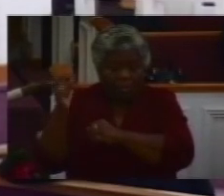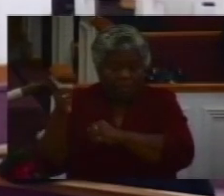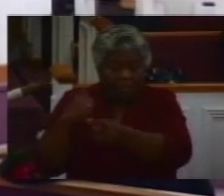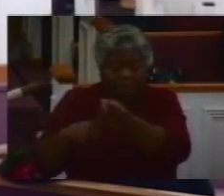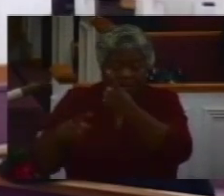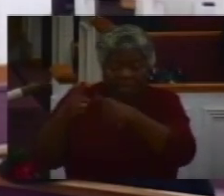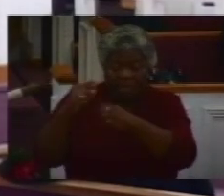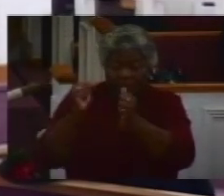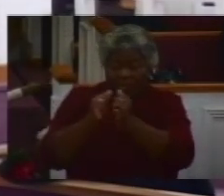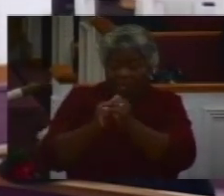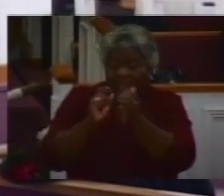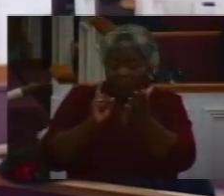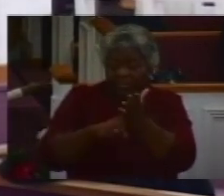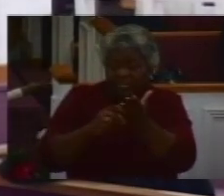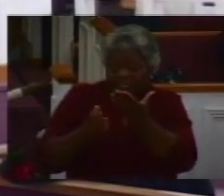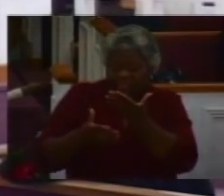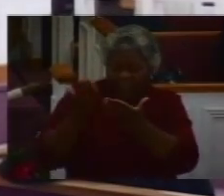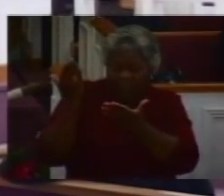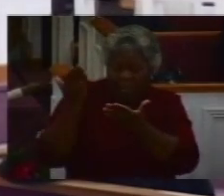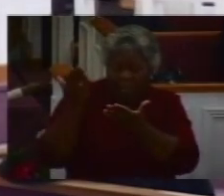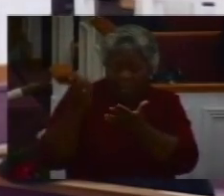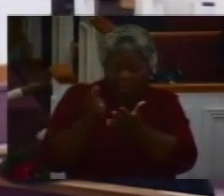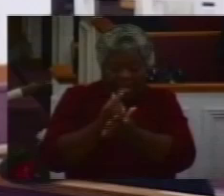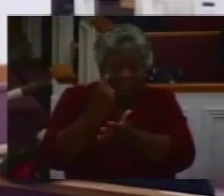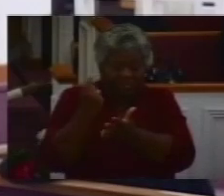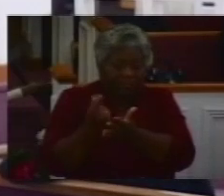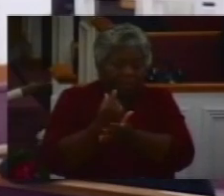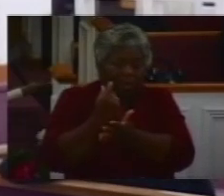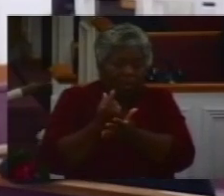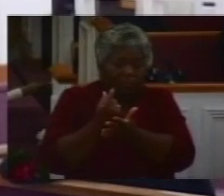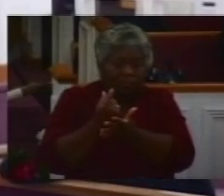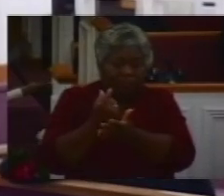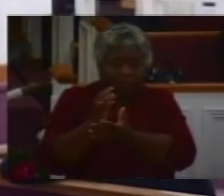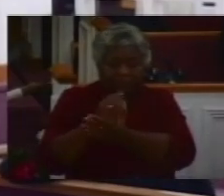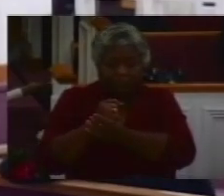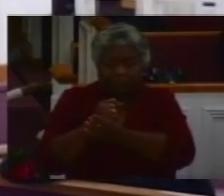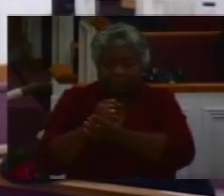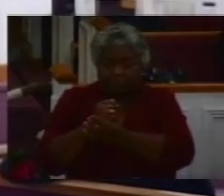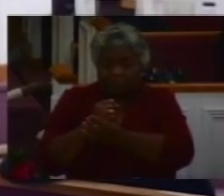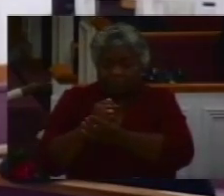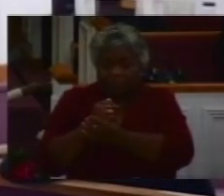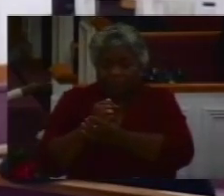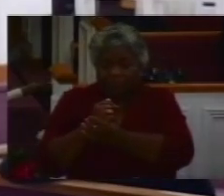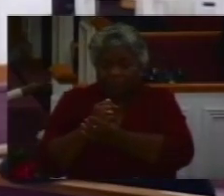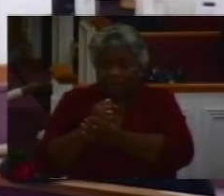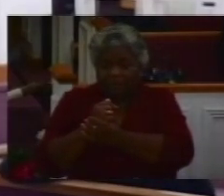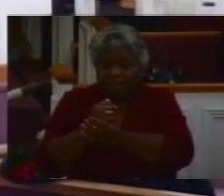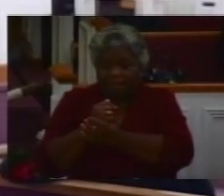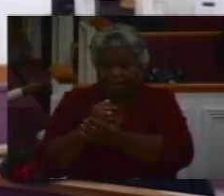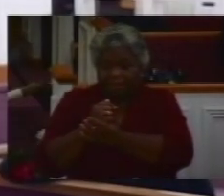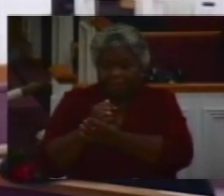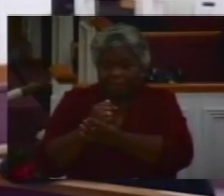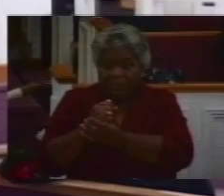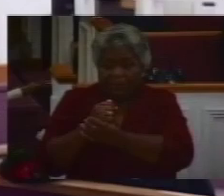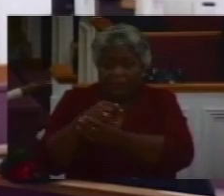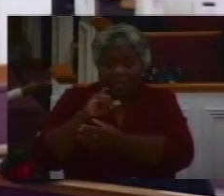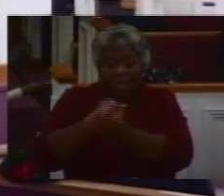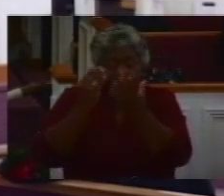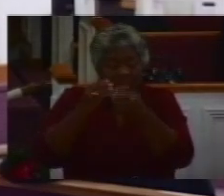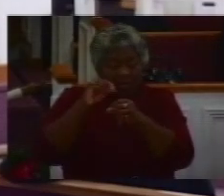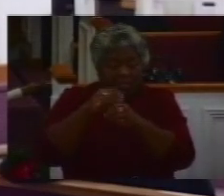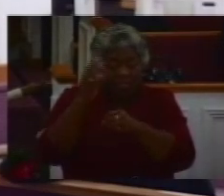come with this simple gospel. And when they heard him come with the simple gospel, I'm now in